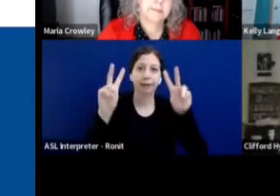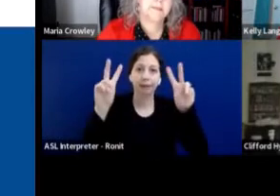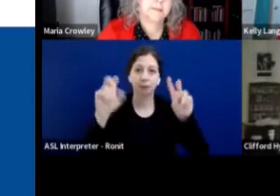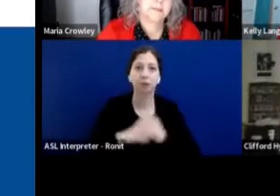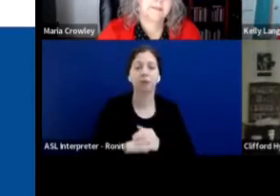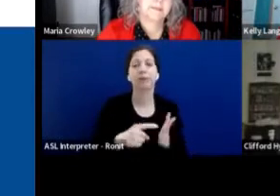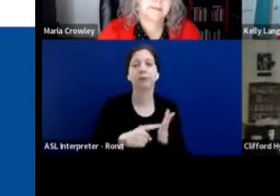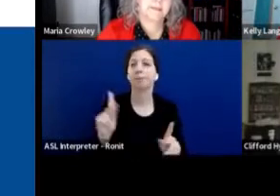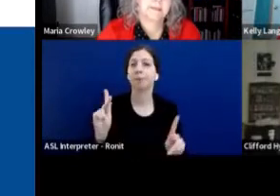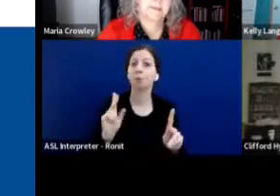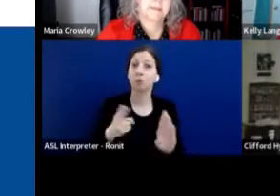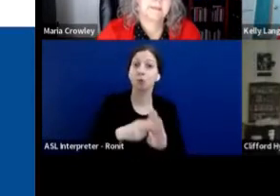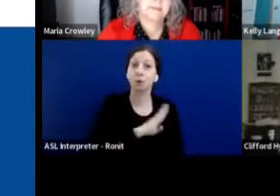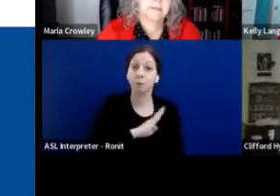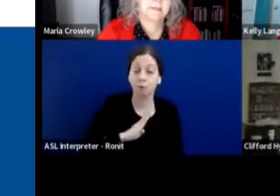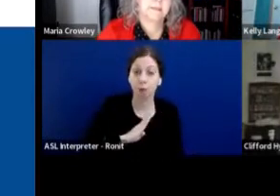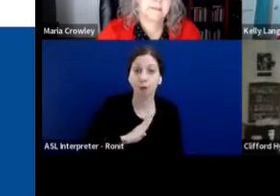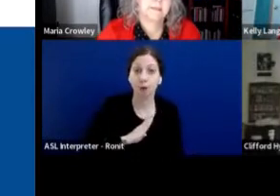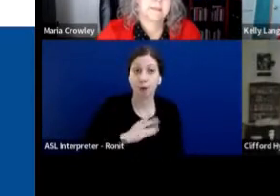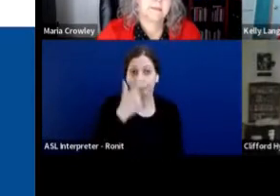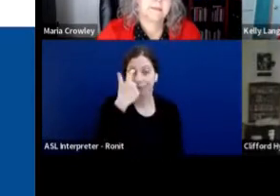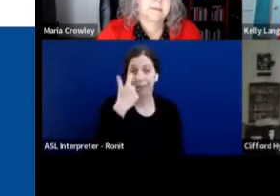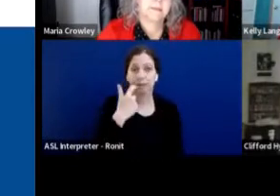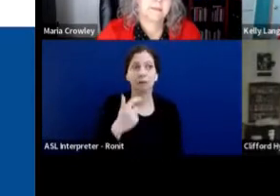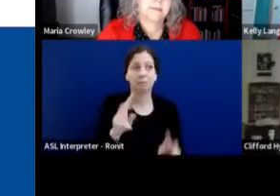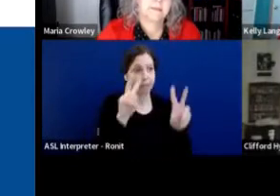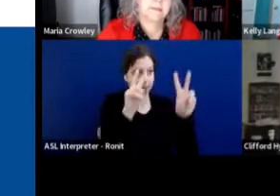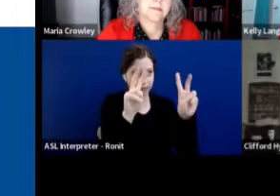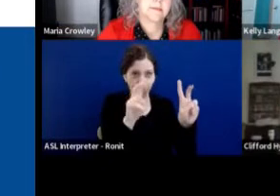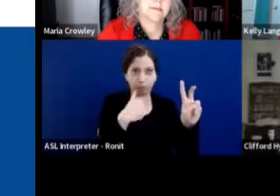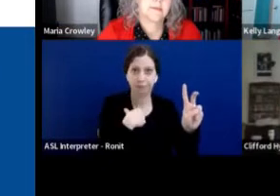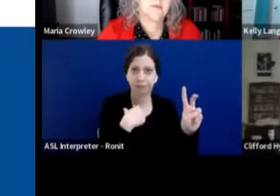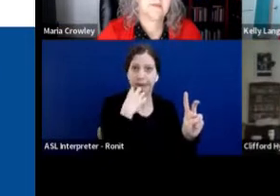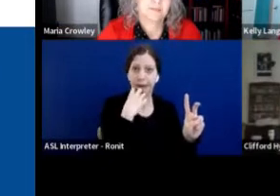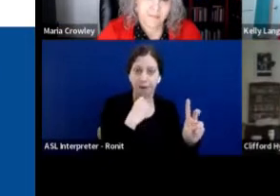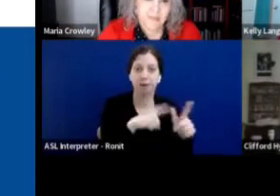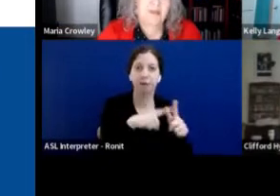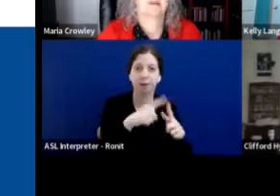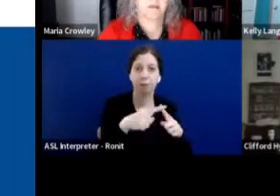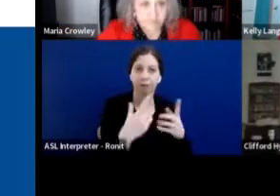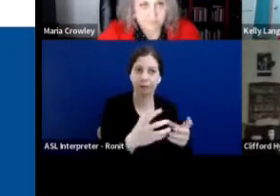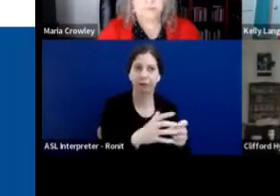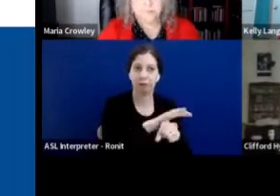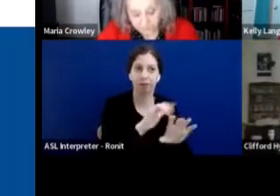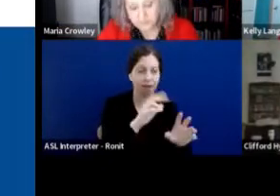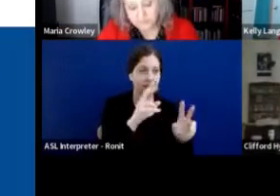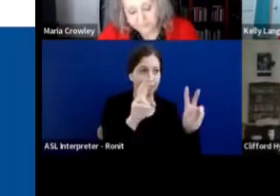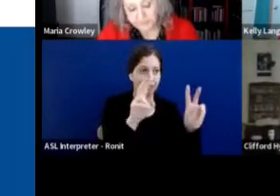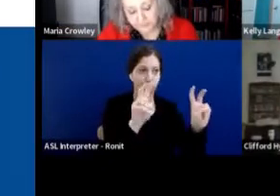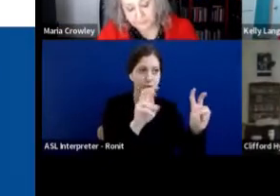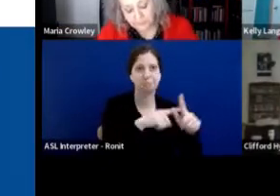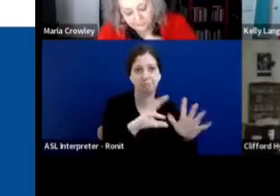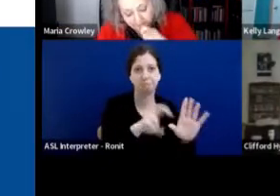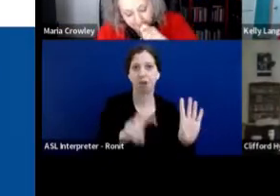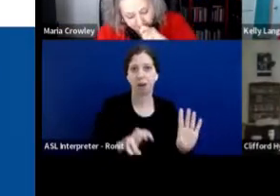Sometimes people will join boards because there's an issue that they care about, and once that issue is covered, they kind of check out. So